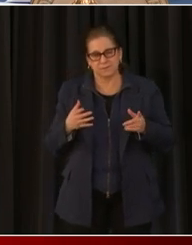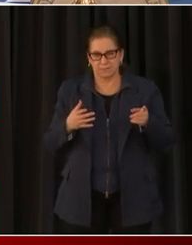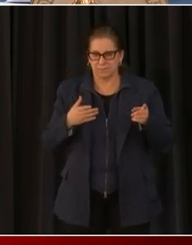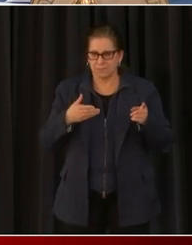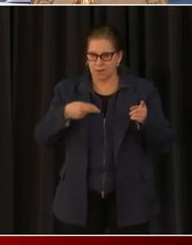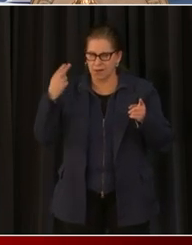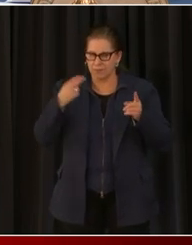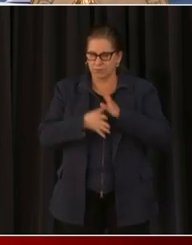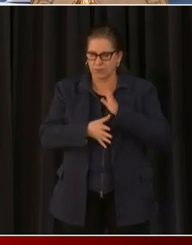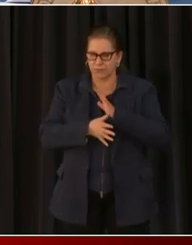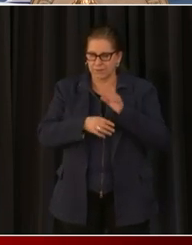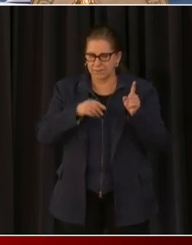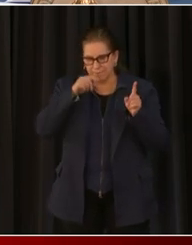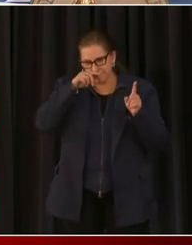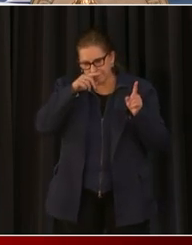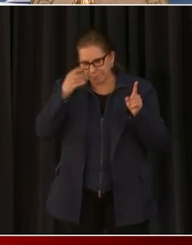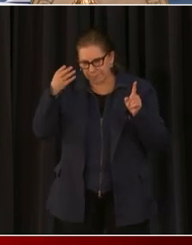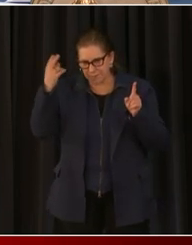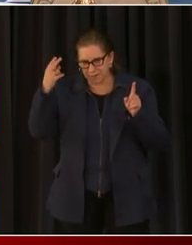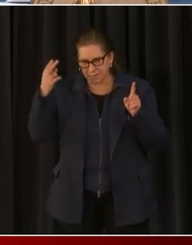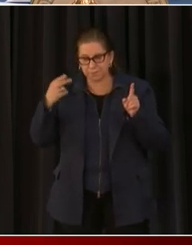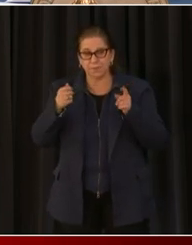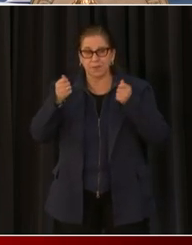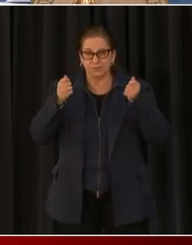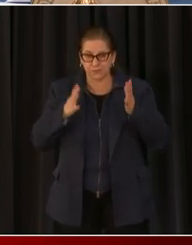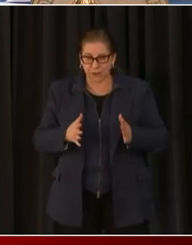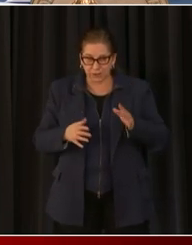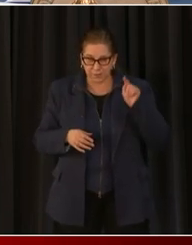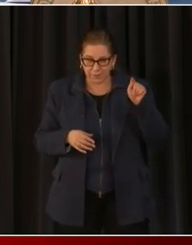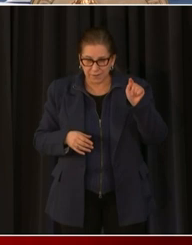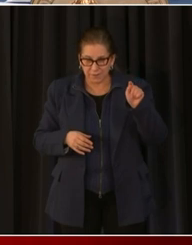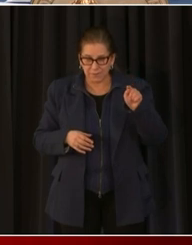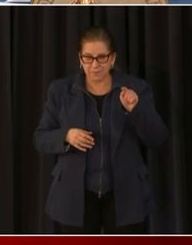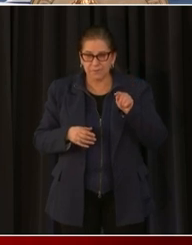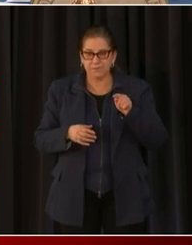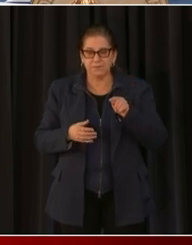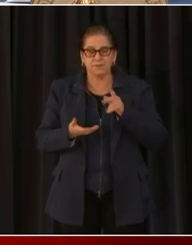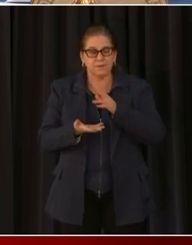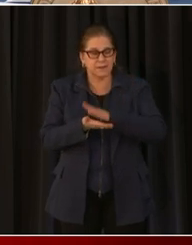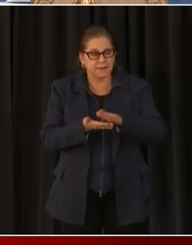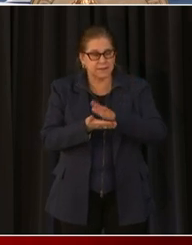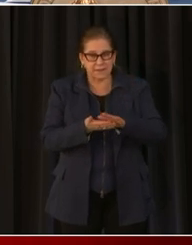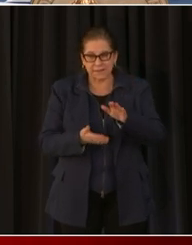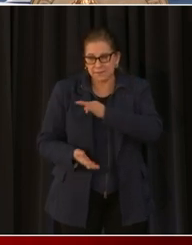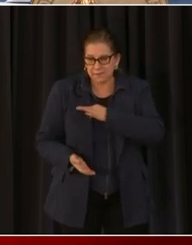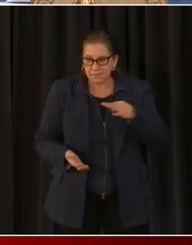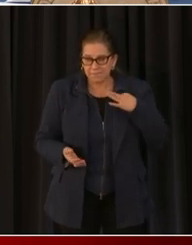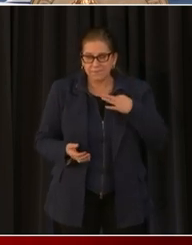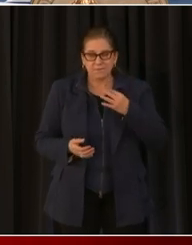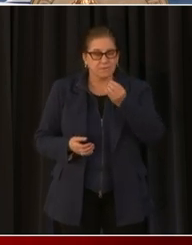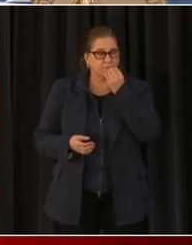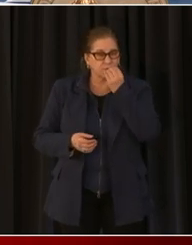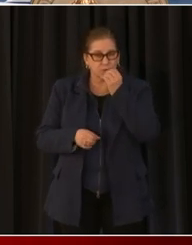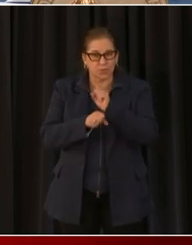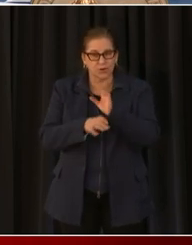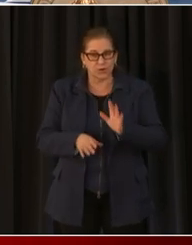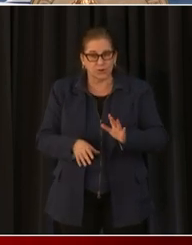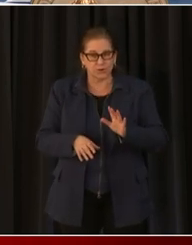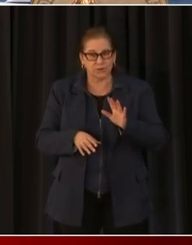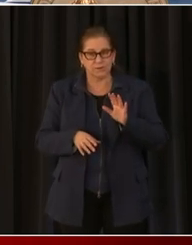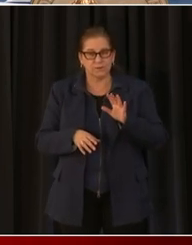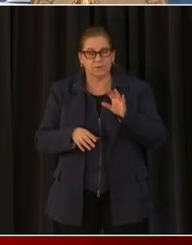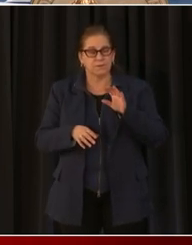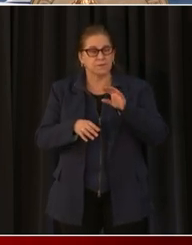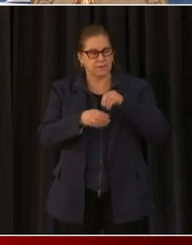priority vaccinations, but so too have the administrators, the custodial staff, the food workers, all people who support in-person